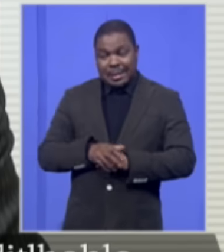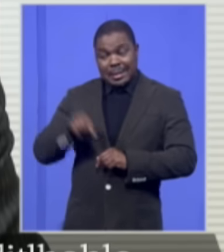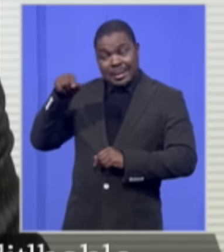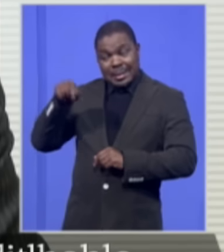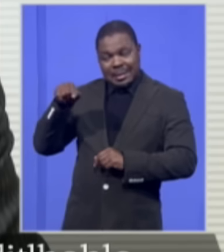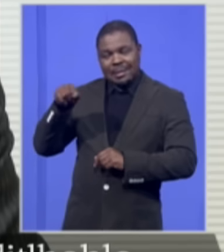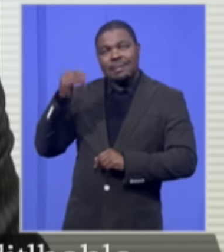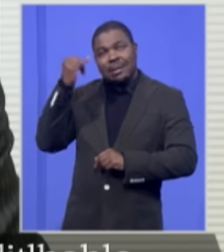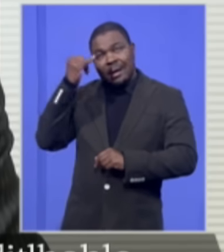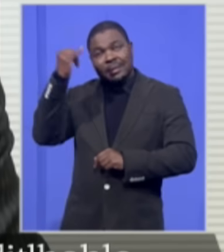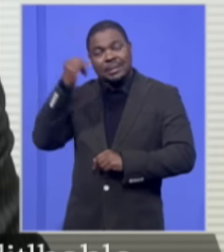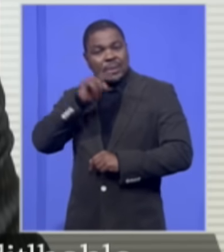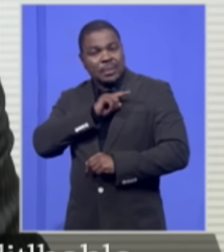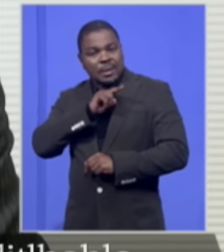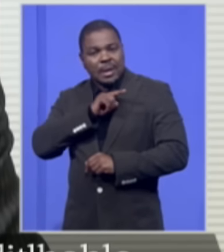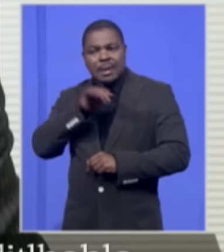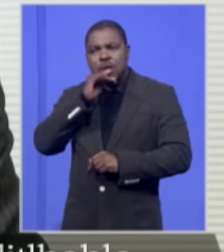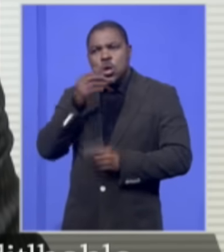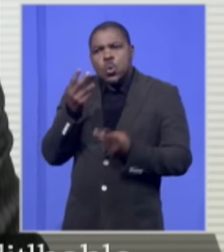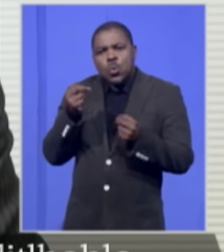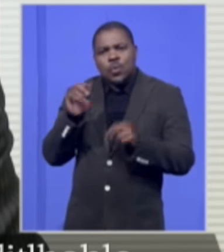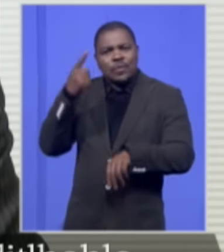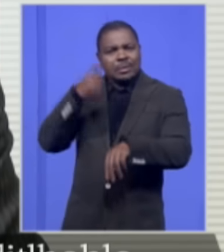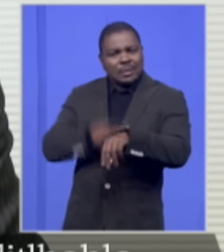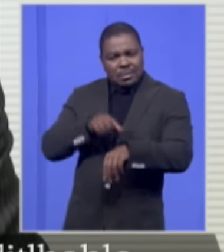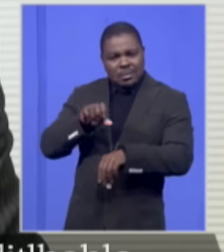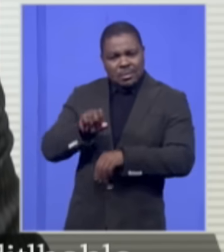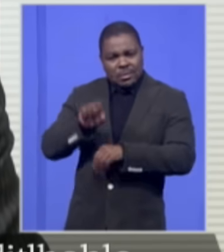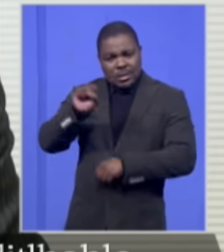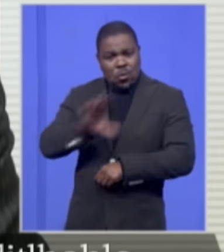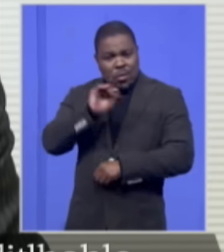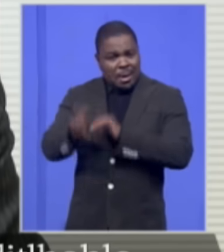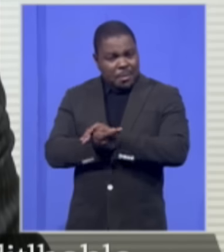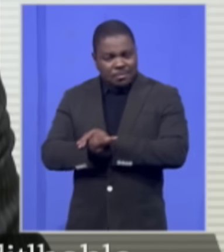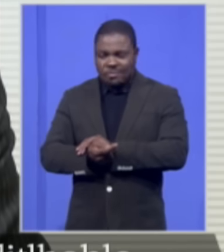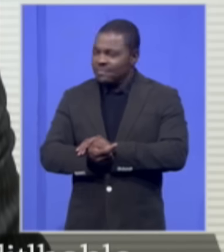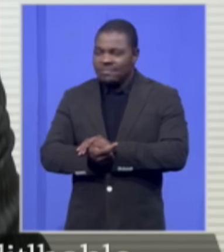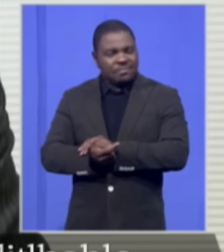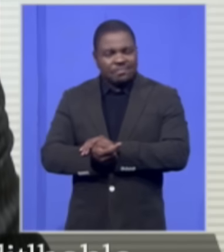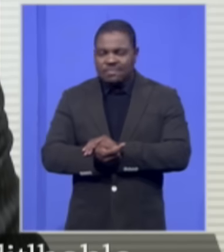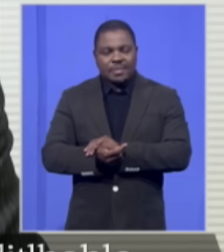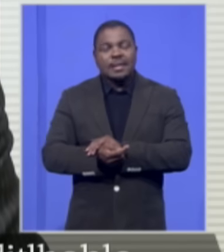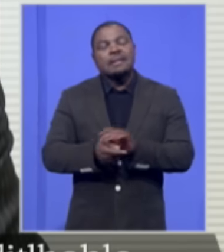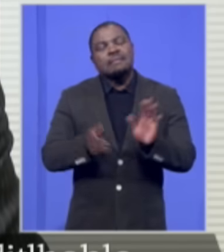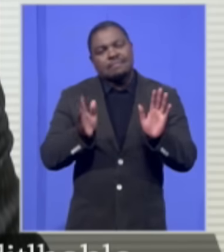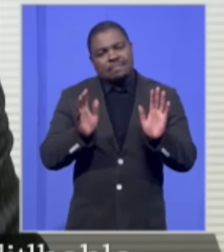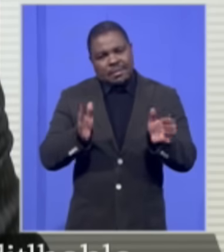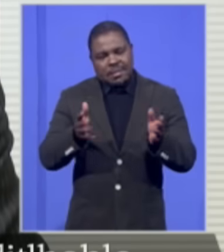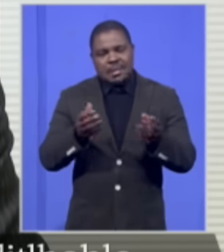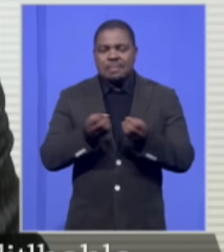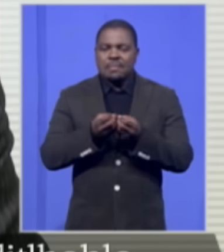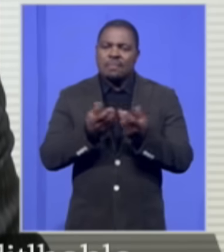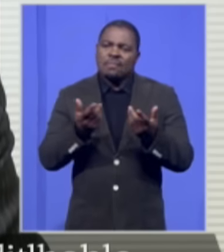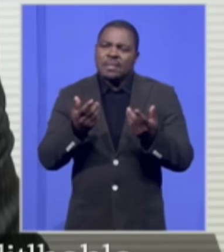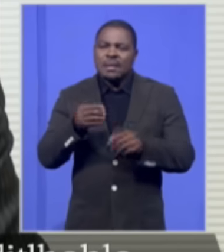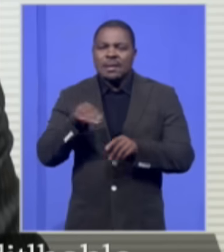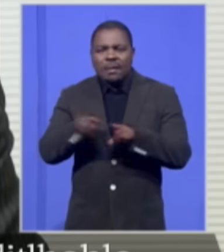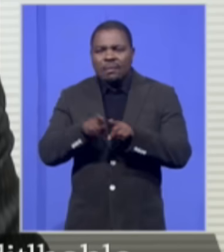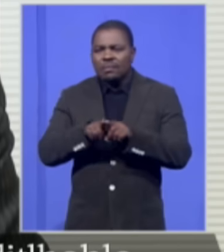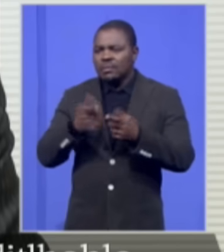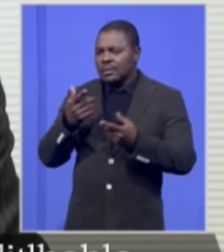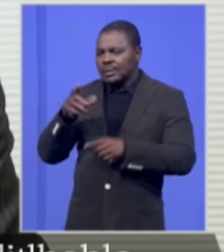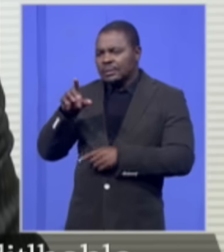a dialogue is not a new concept in our country. In many ways, having dialogues is part of